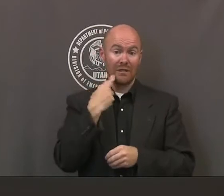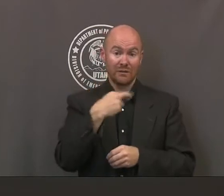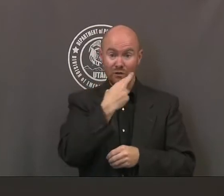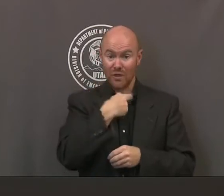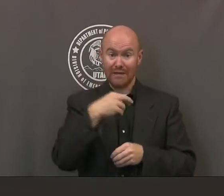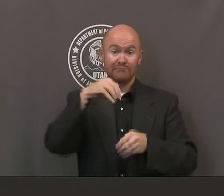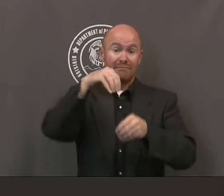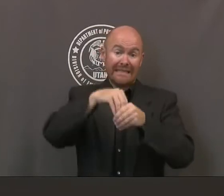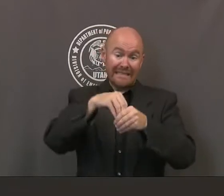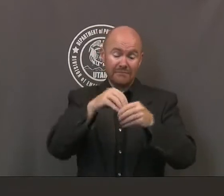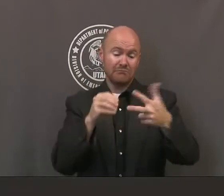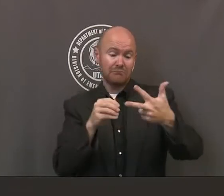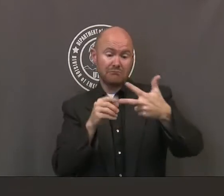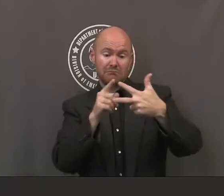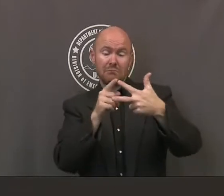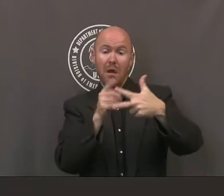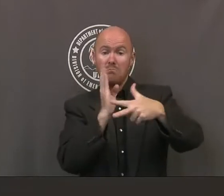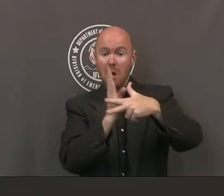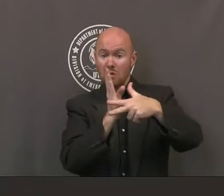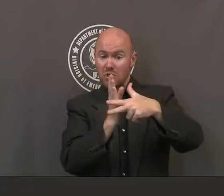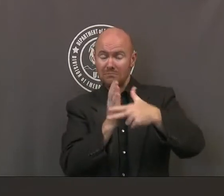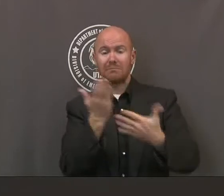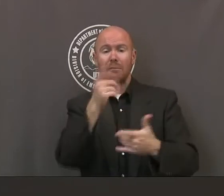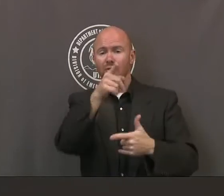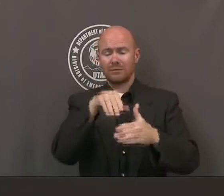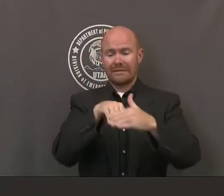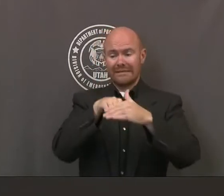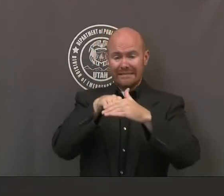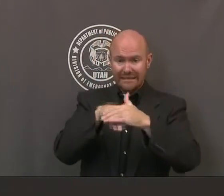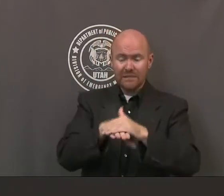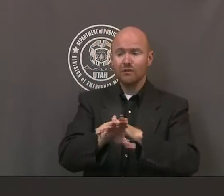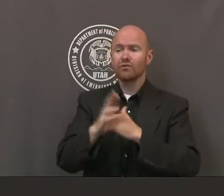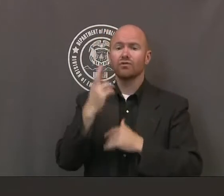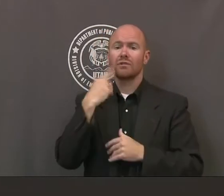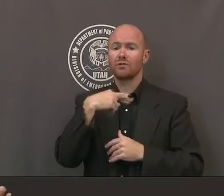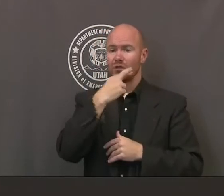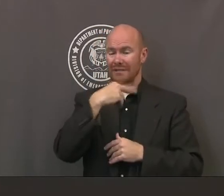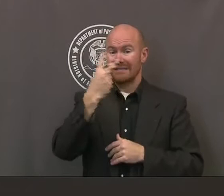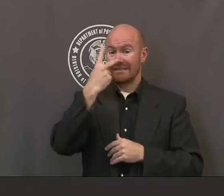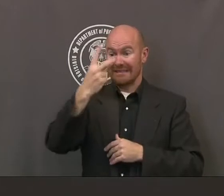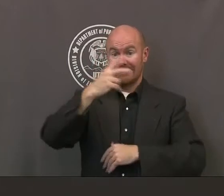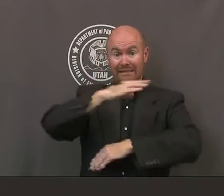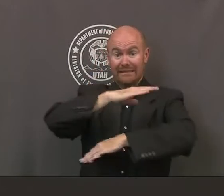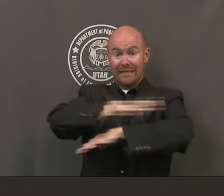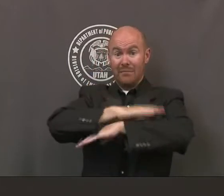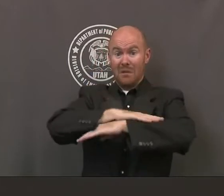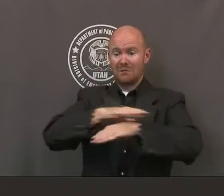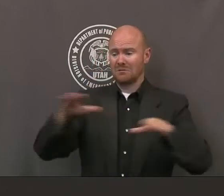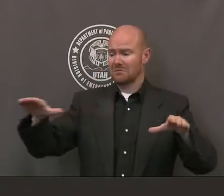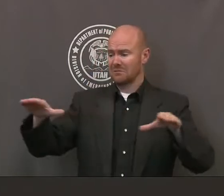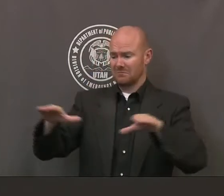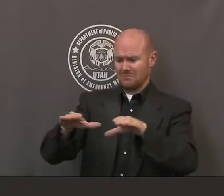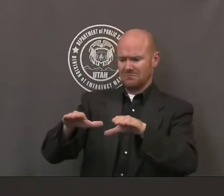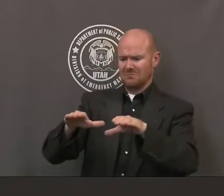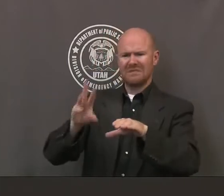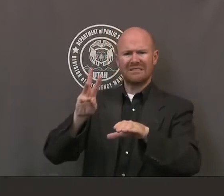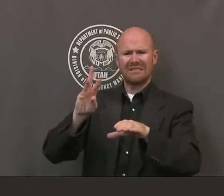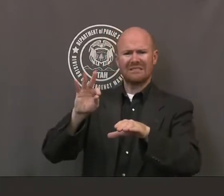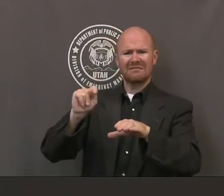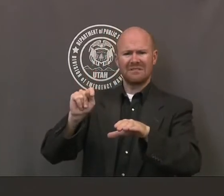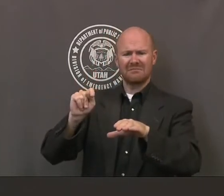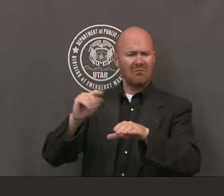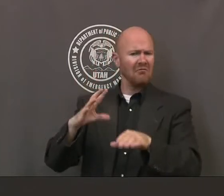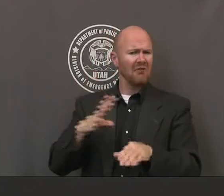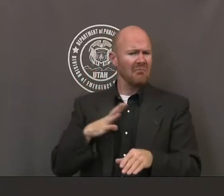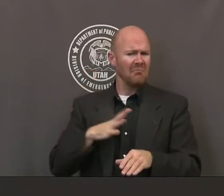moderate. You might go into a restaurant in moderate and find tables closer than 6 feet. Hopefully they've taken the stay